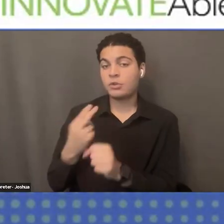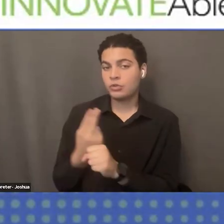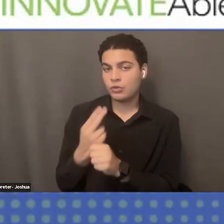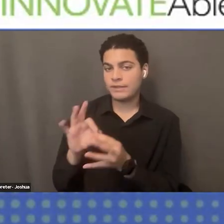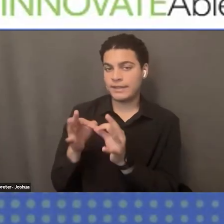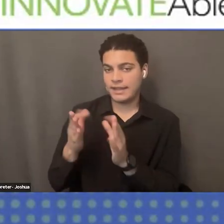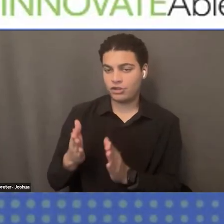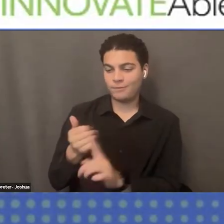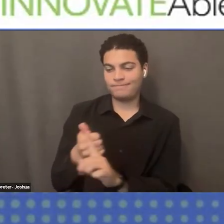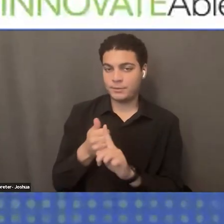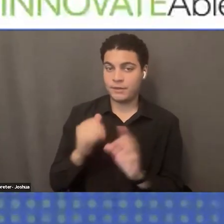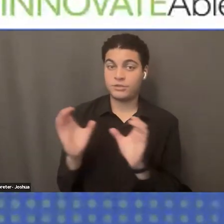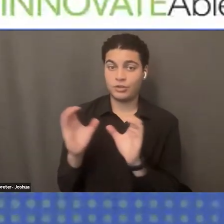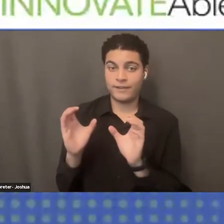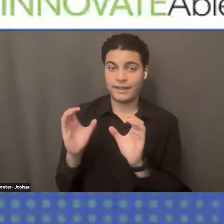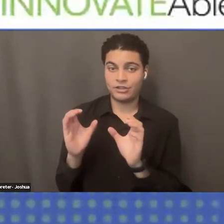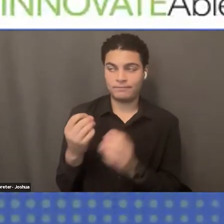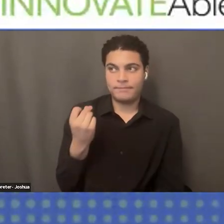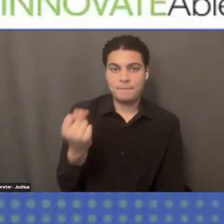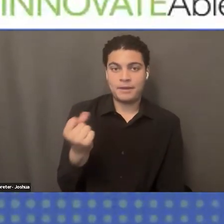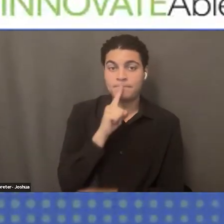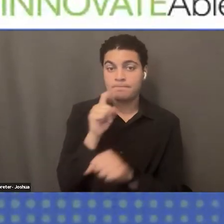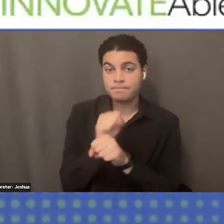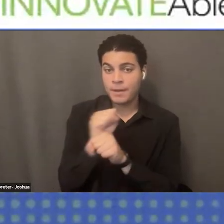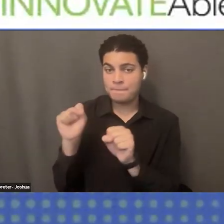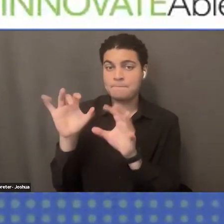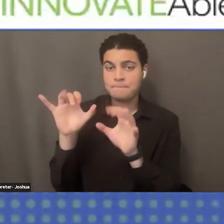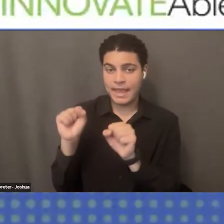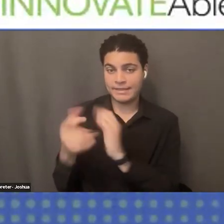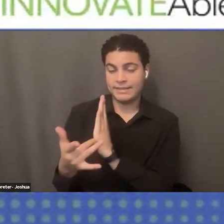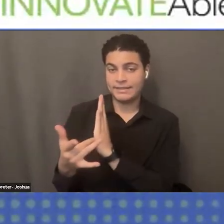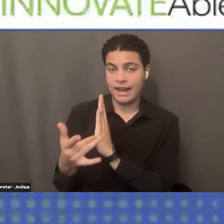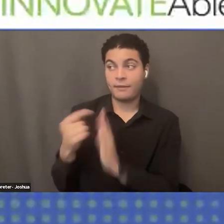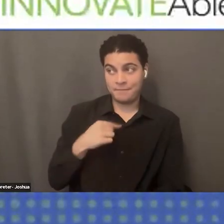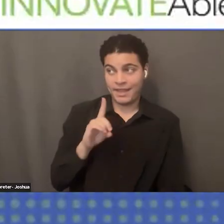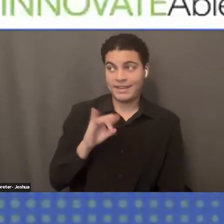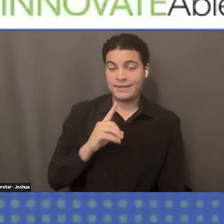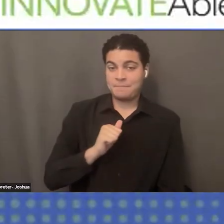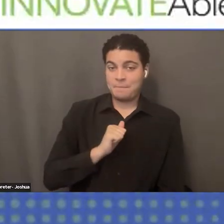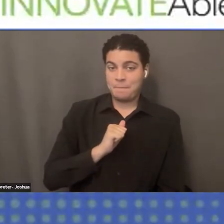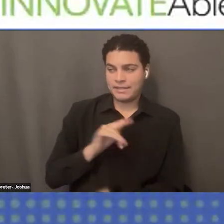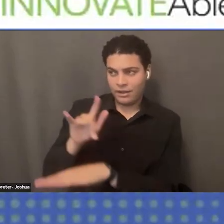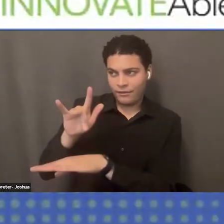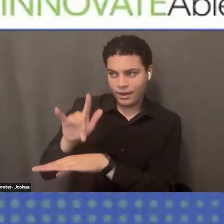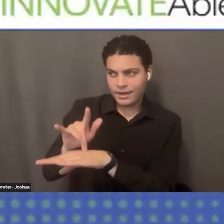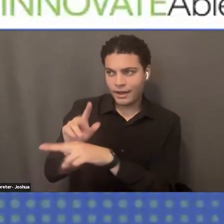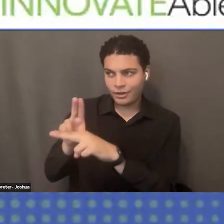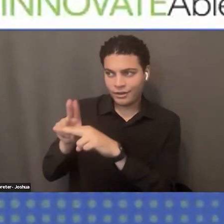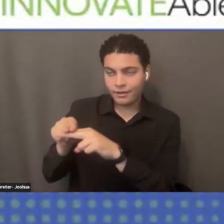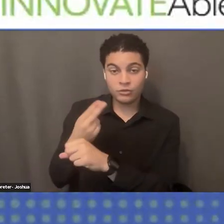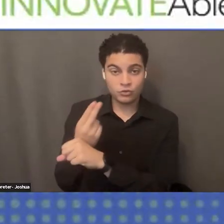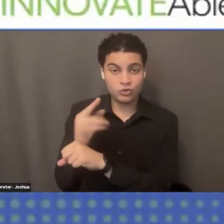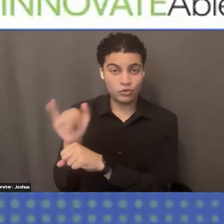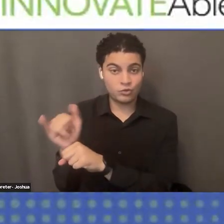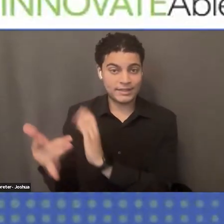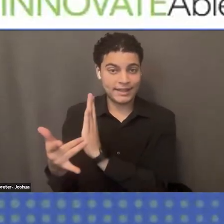spot. What amazing technology. I had the opportunity to use that at a conference I attended earlier this year